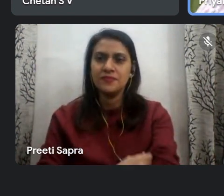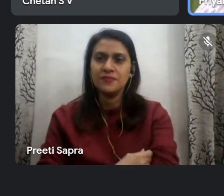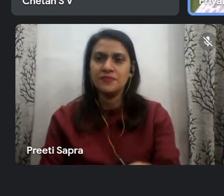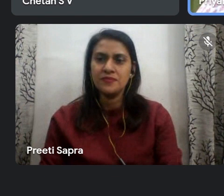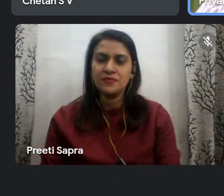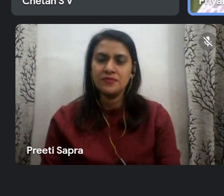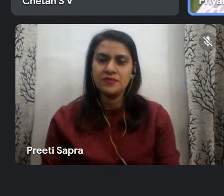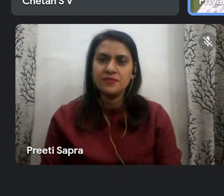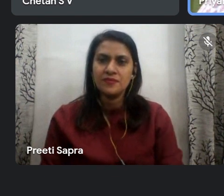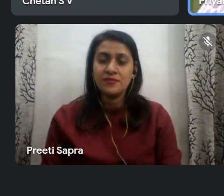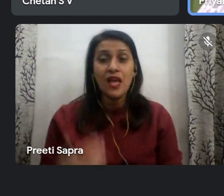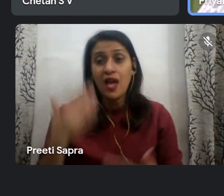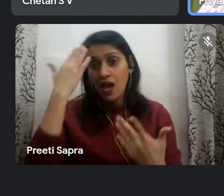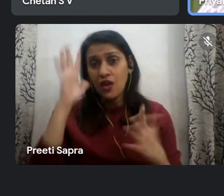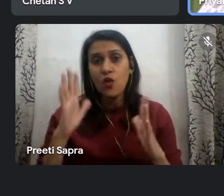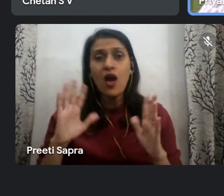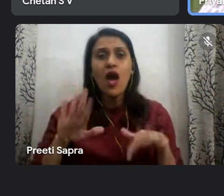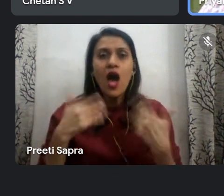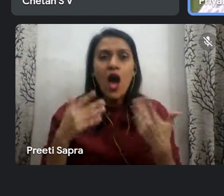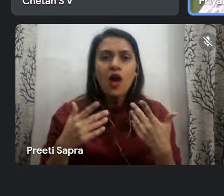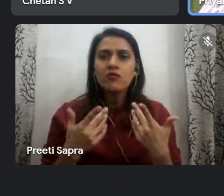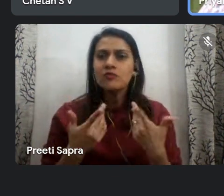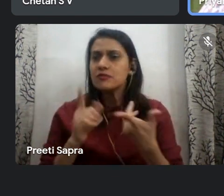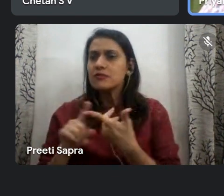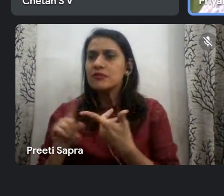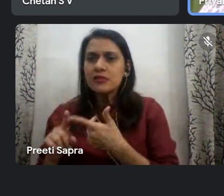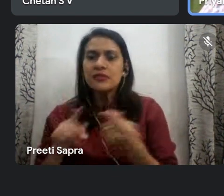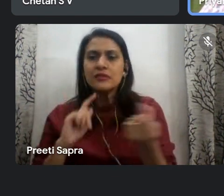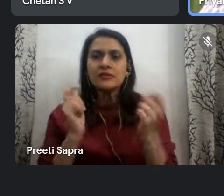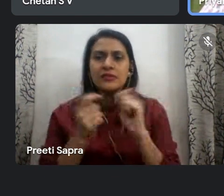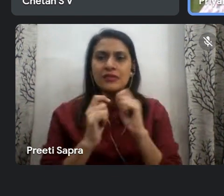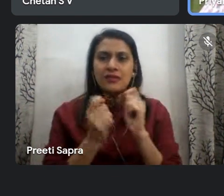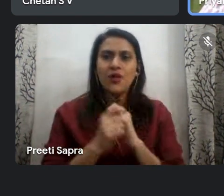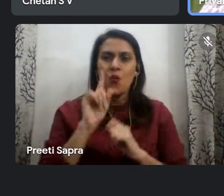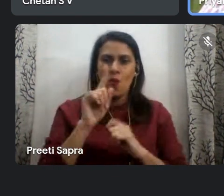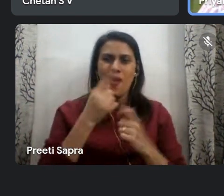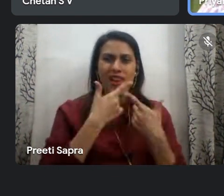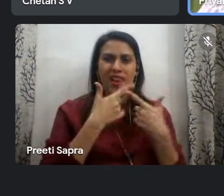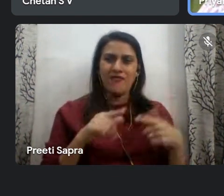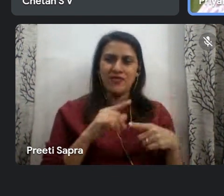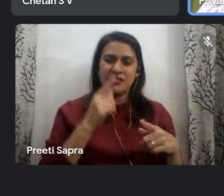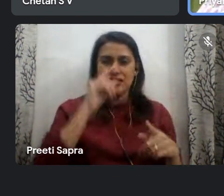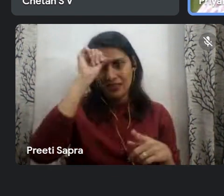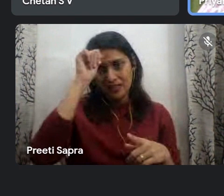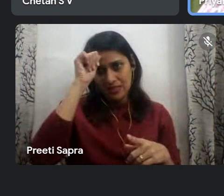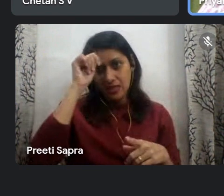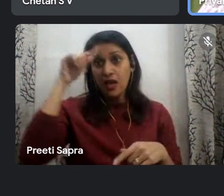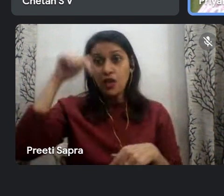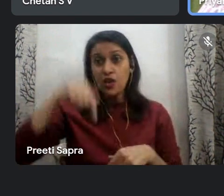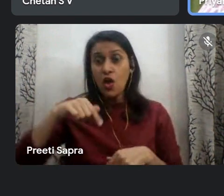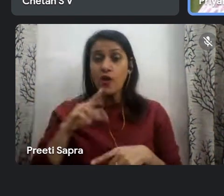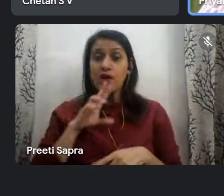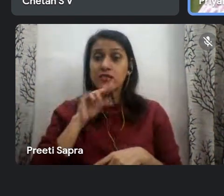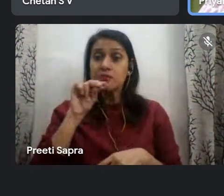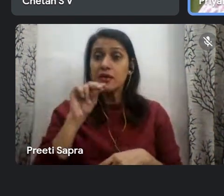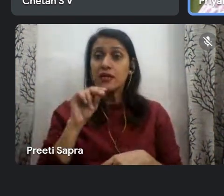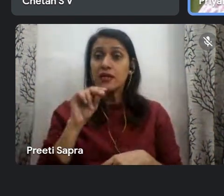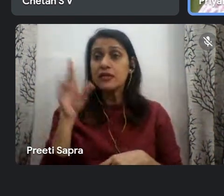things really changed, but for someone who struggled with one language like Hindi, today I can speak six.